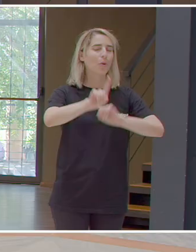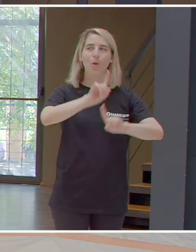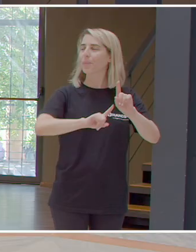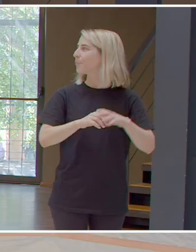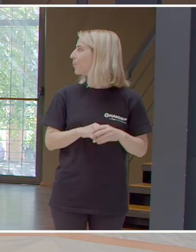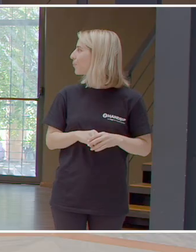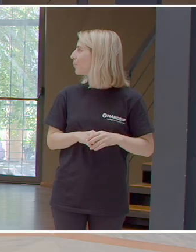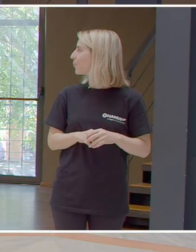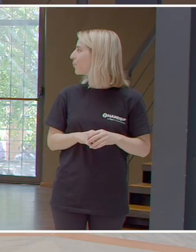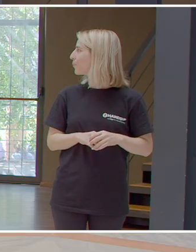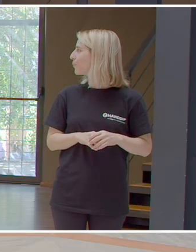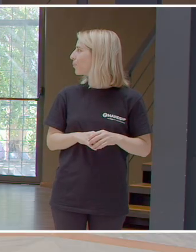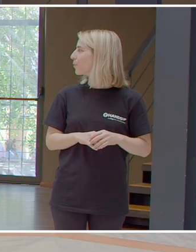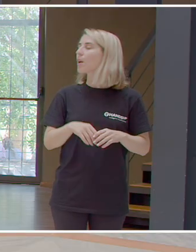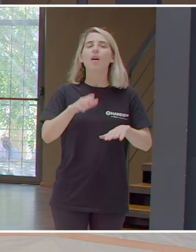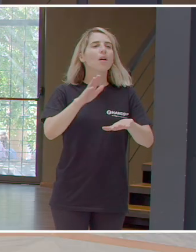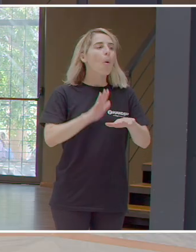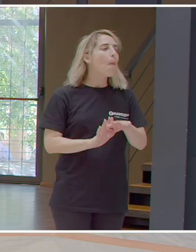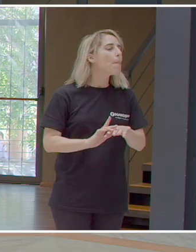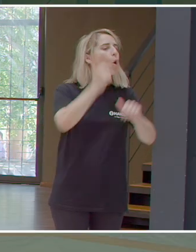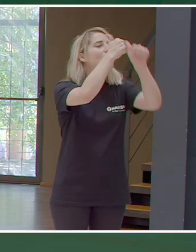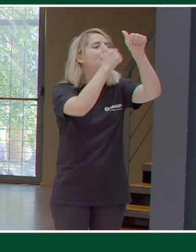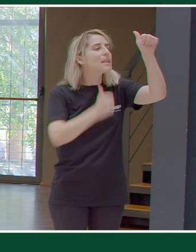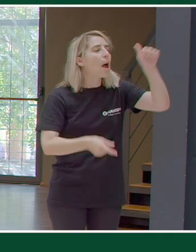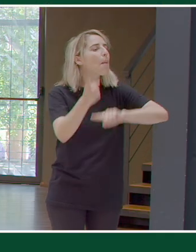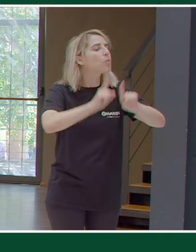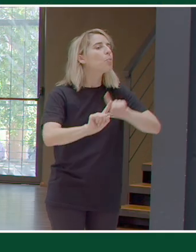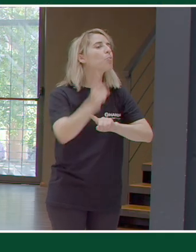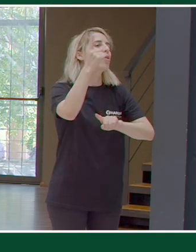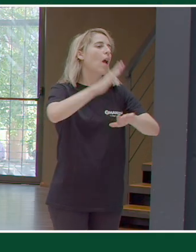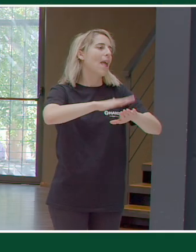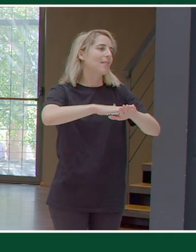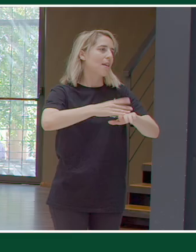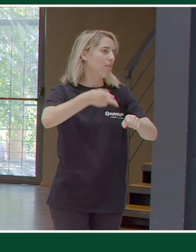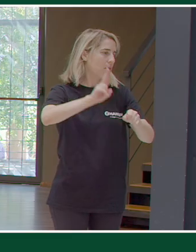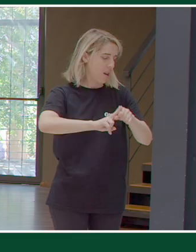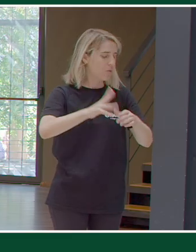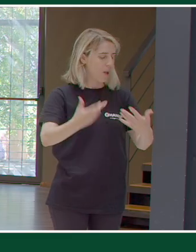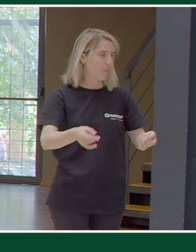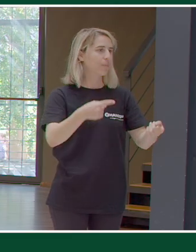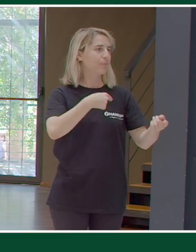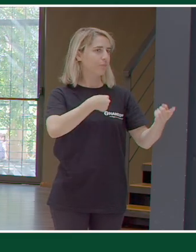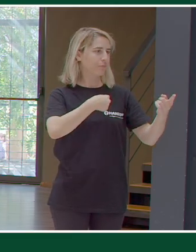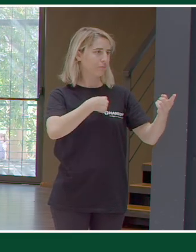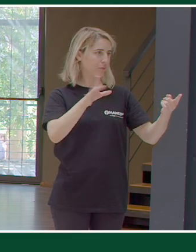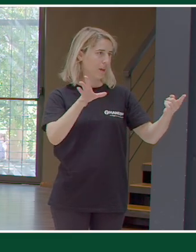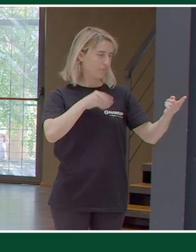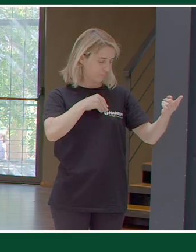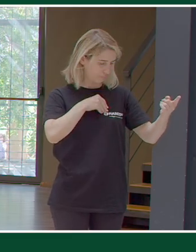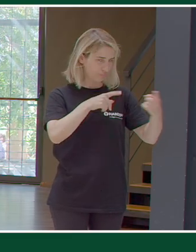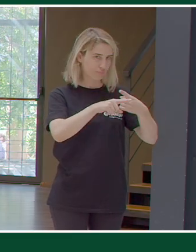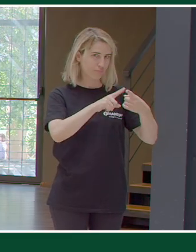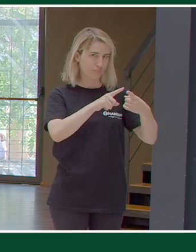the highest or the leading causes of death in the high-income countries. So we have heart disease, as in based